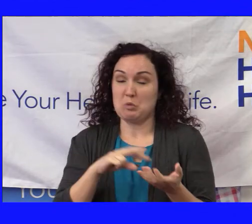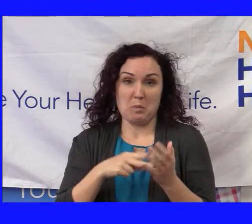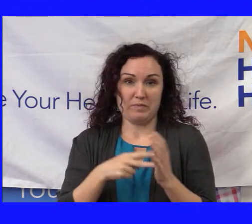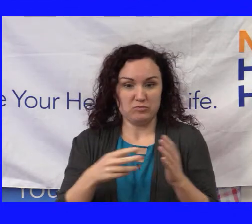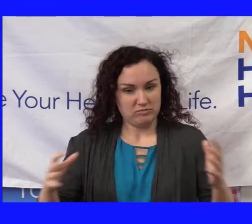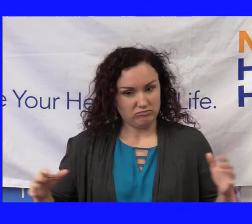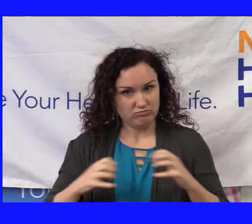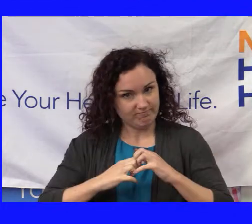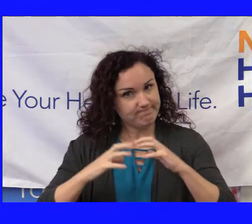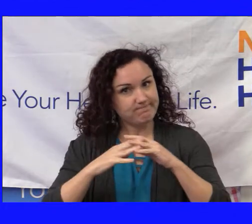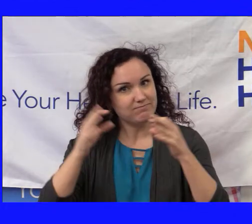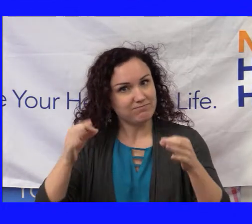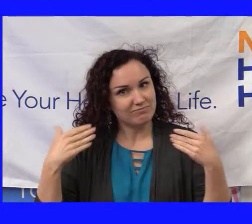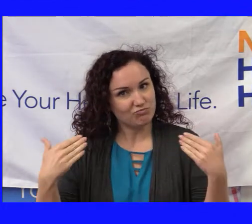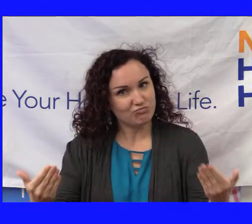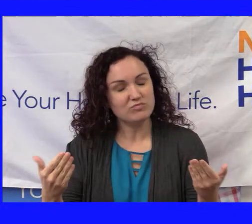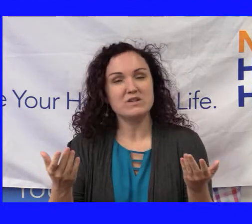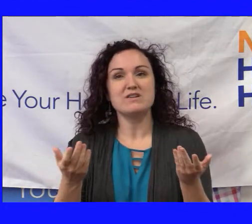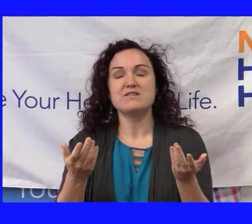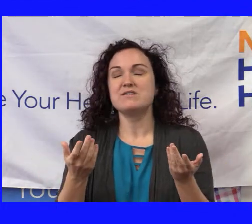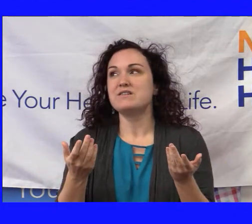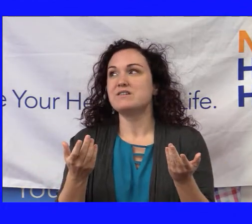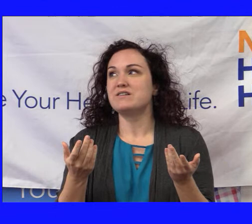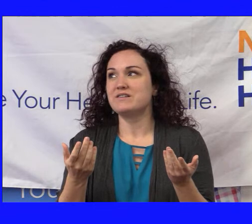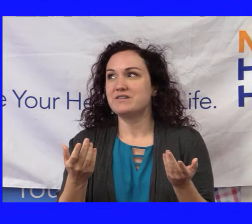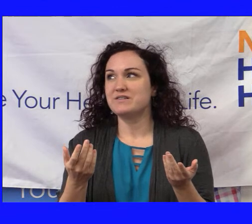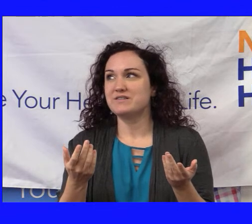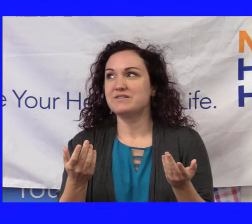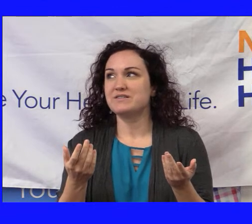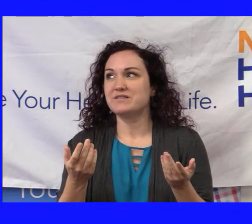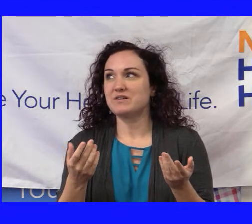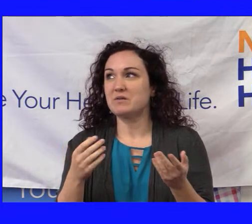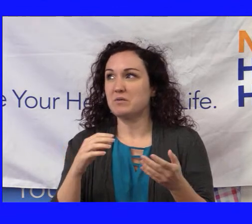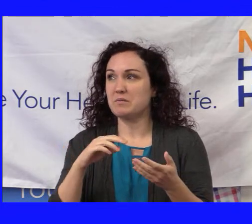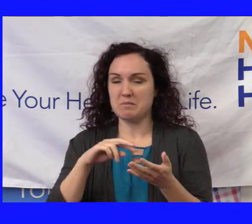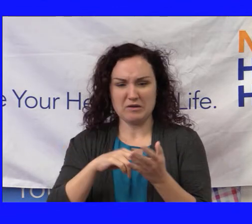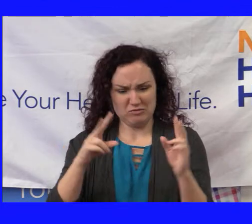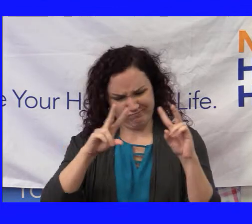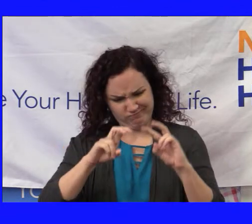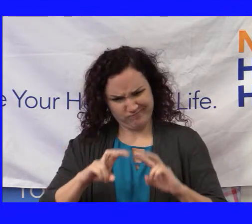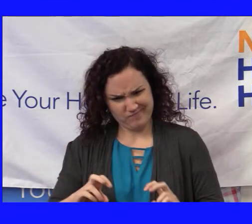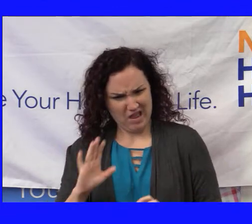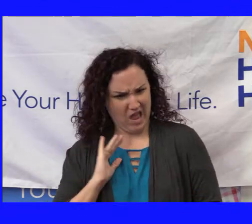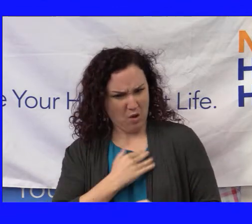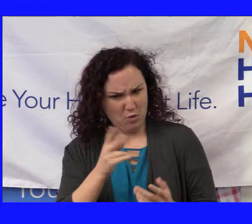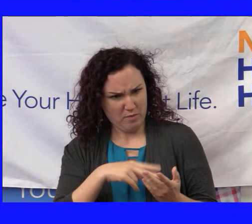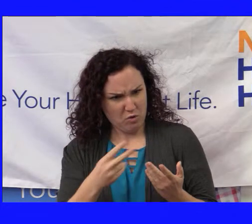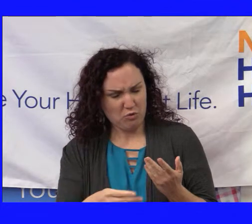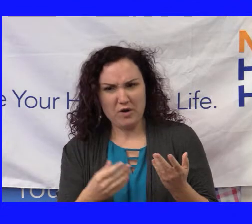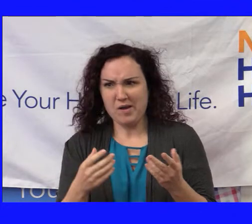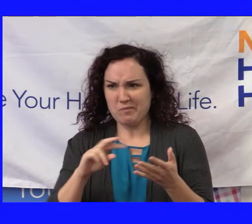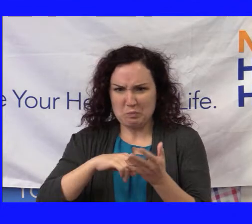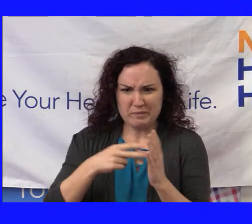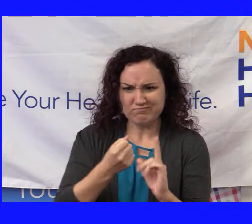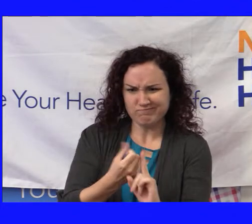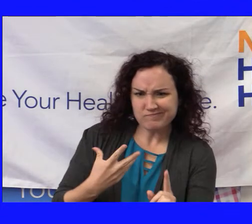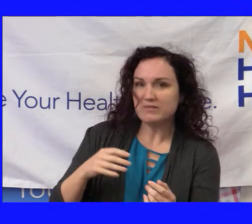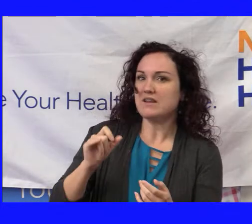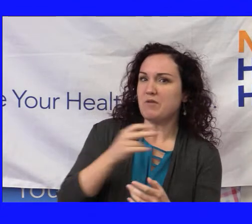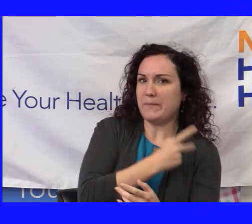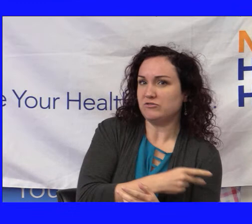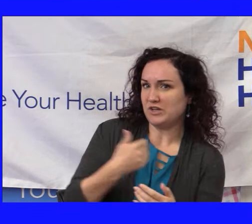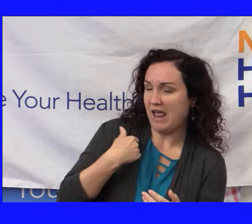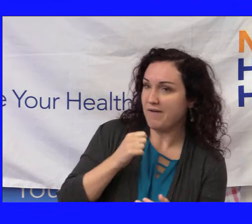put together a response that would allow us to reflect, in fact, what the program is throughout H&H. And the slides that I have for